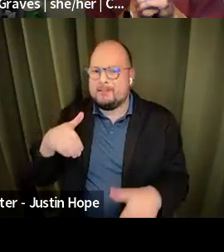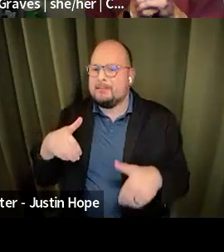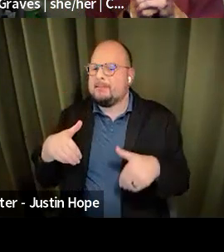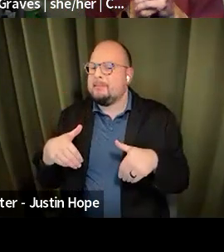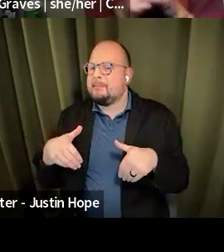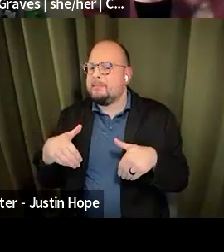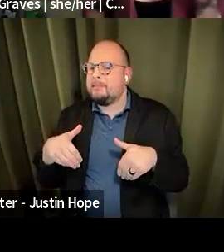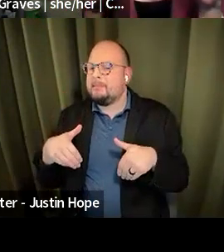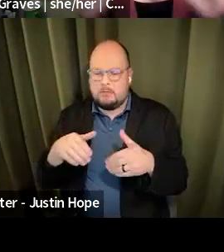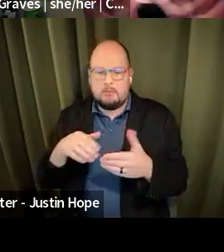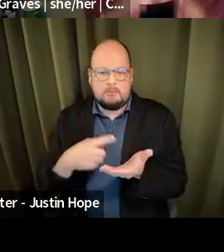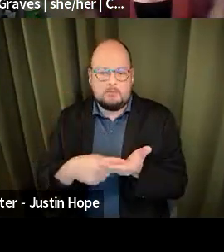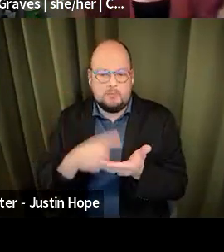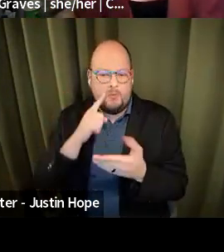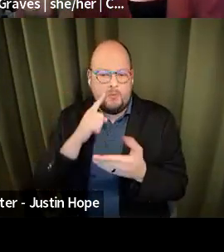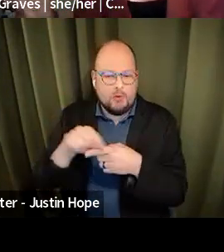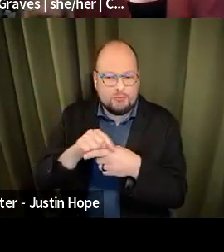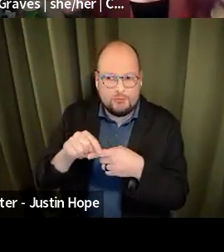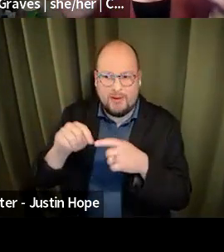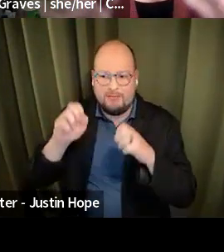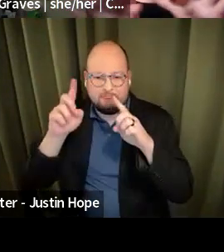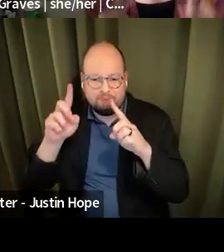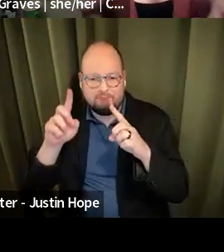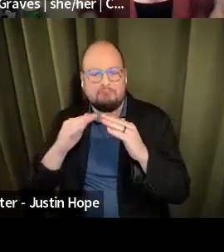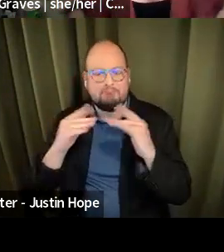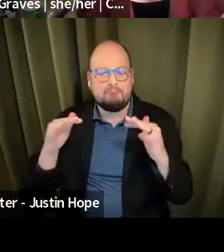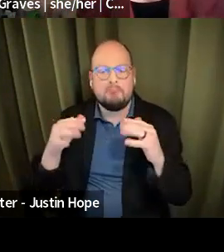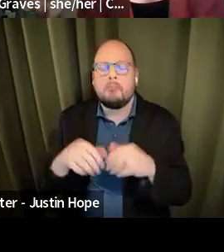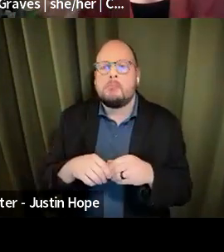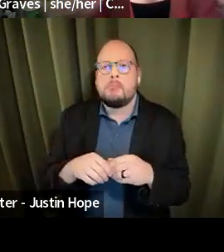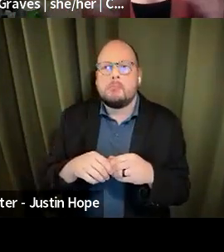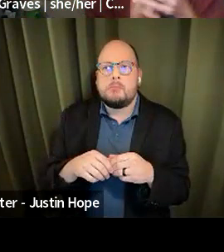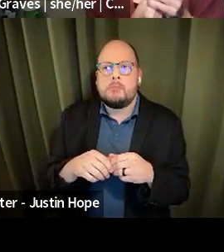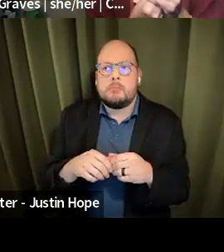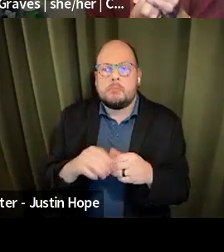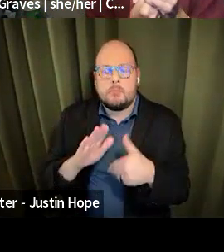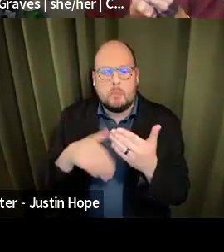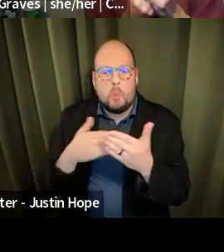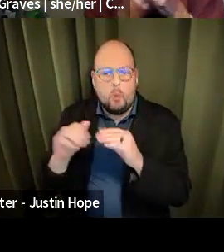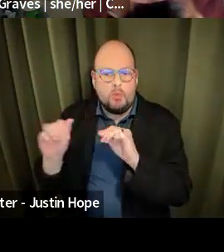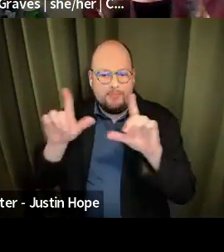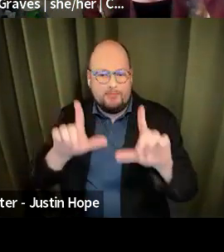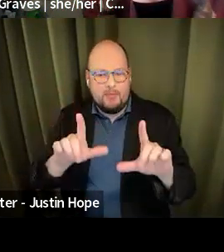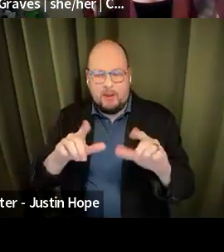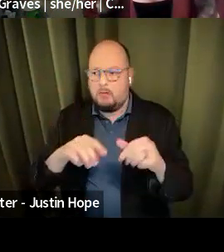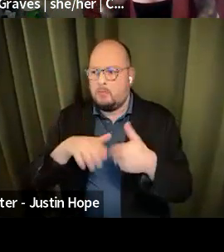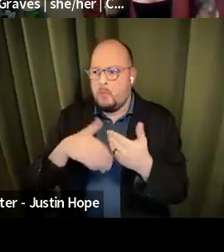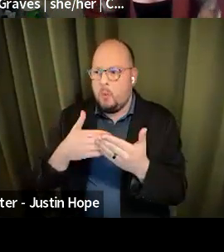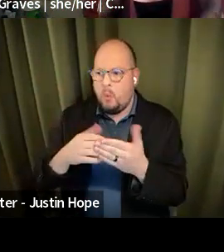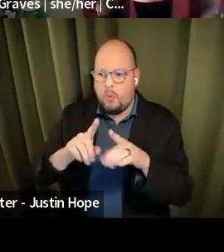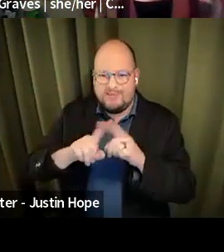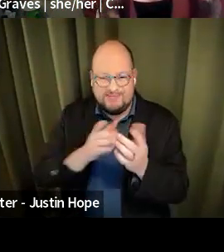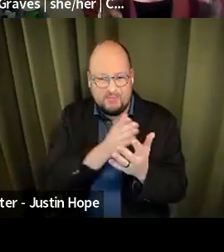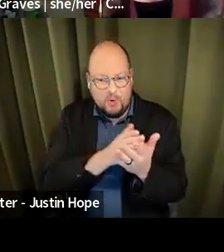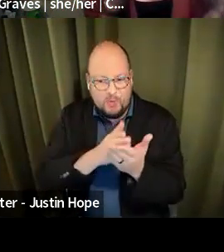education. And so I think as we're talking about this framing and we're thinking about all of these different pieces, it's also